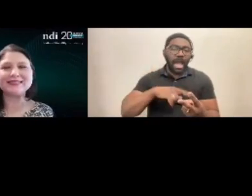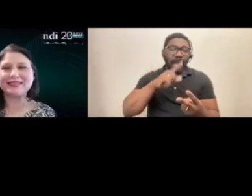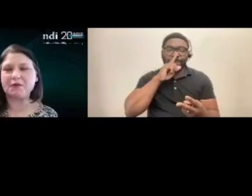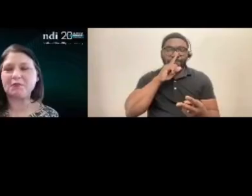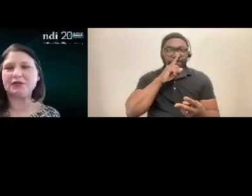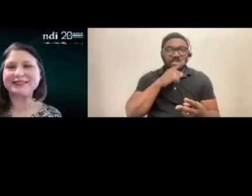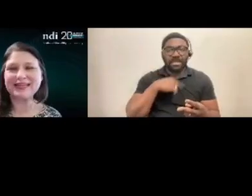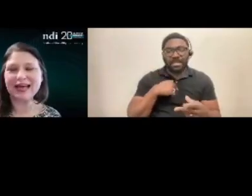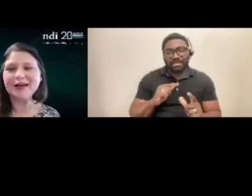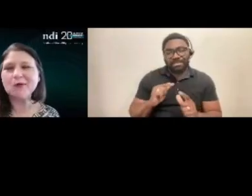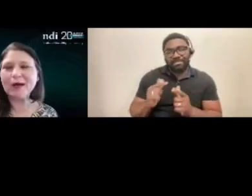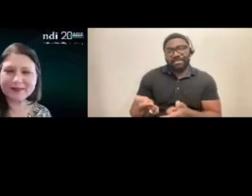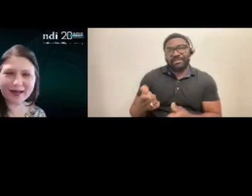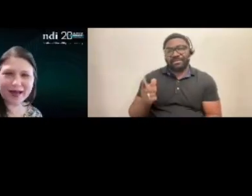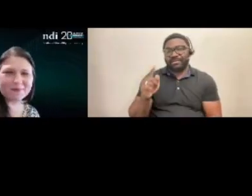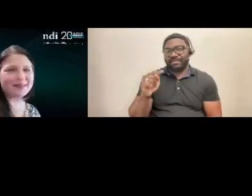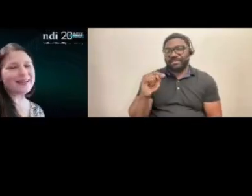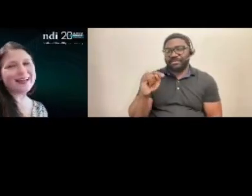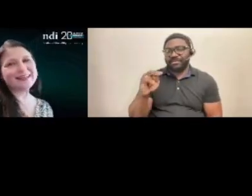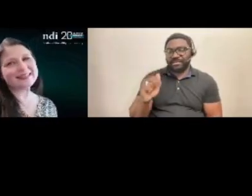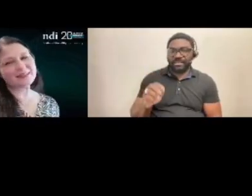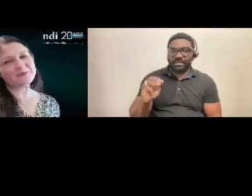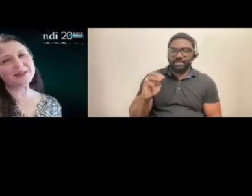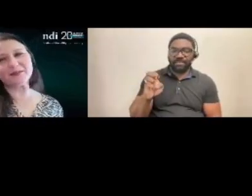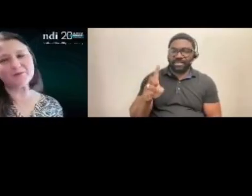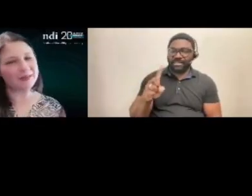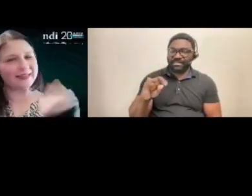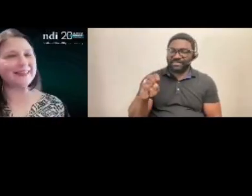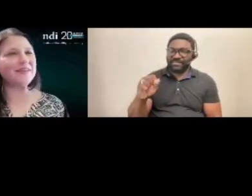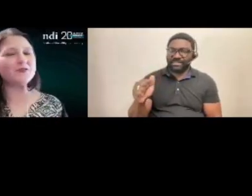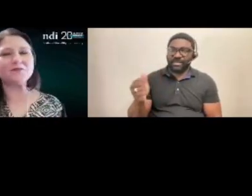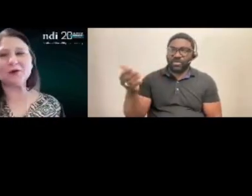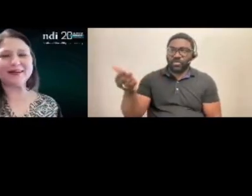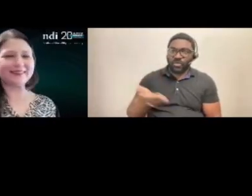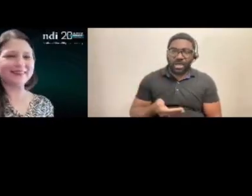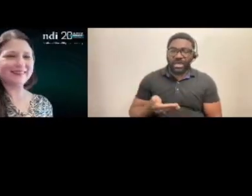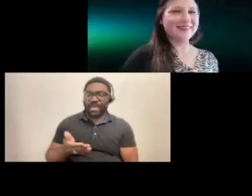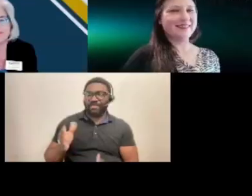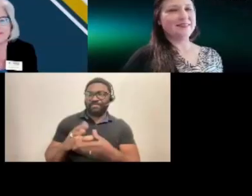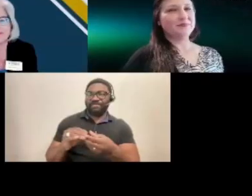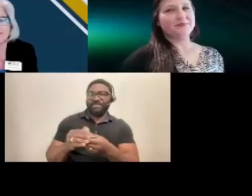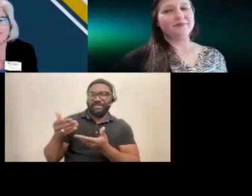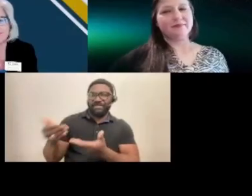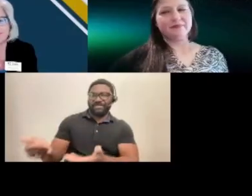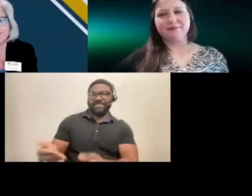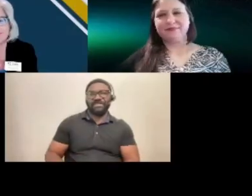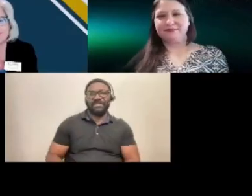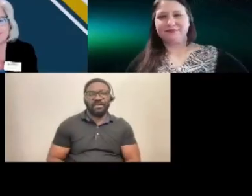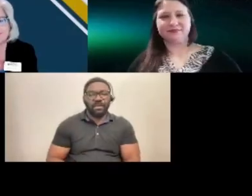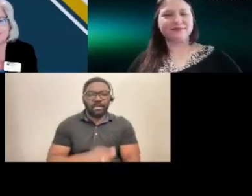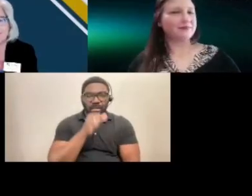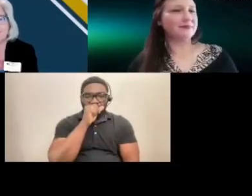will leave it up to Tina and Melissa. Welcome. And it's night. We'll leave you the floor.